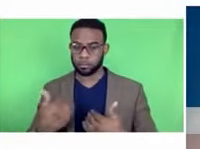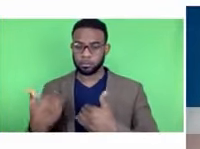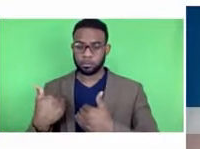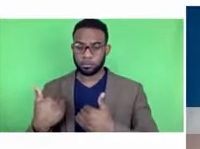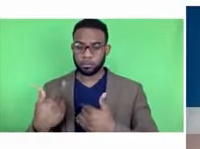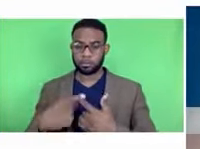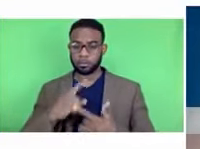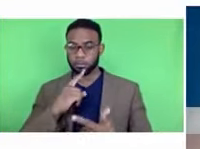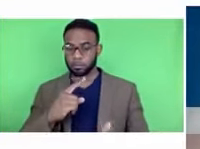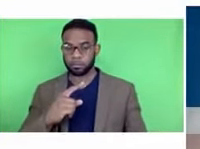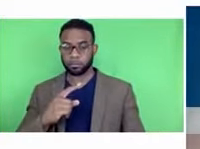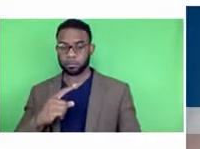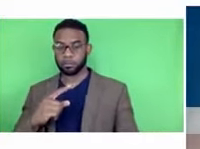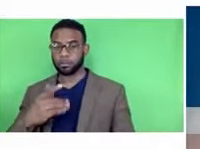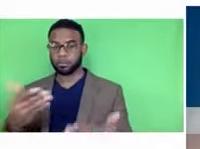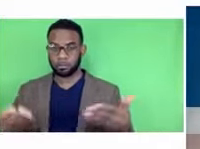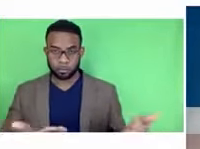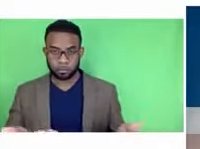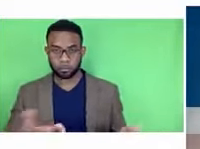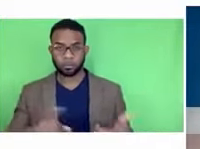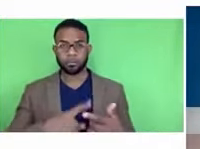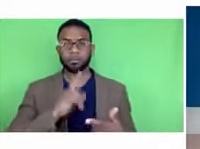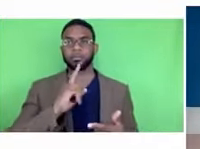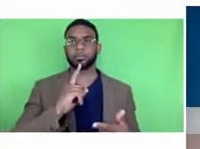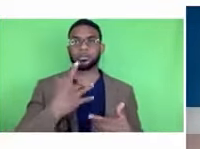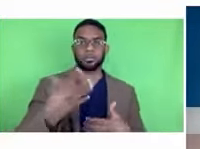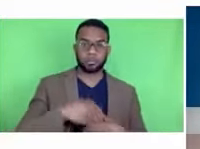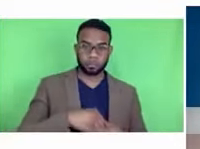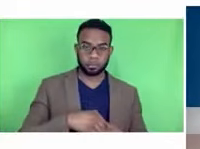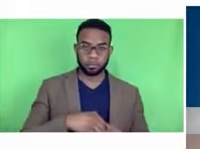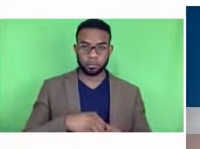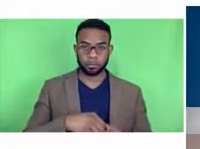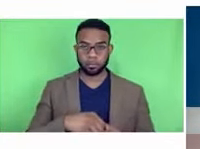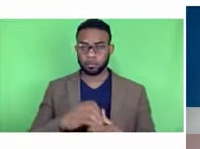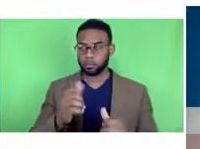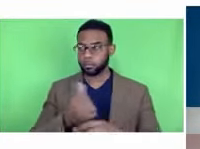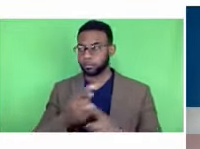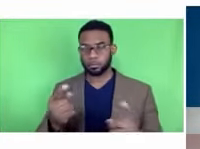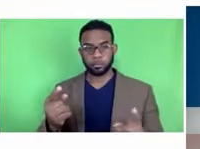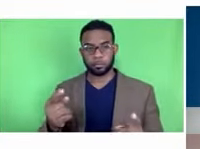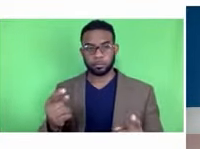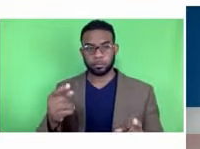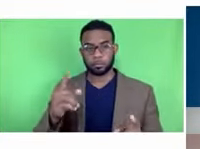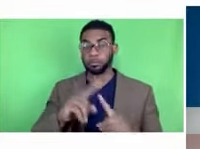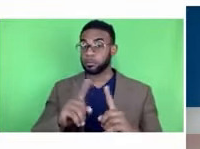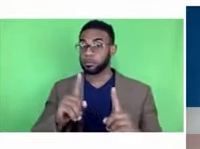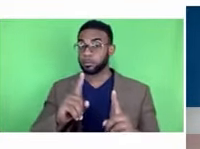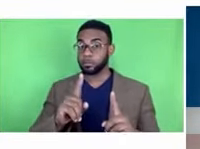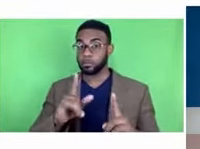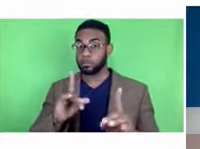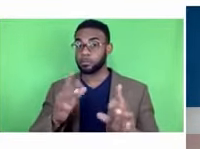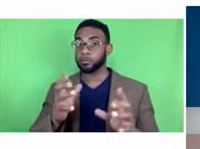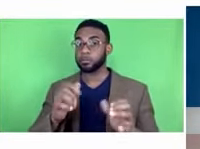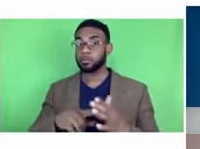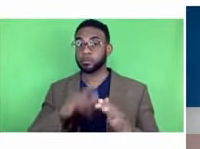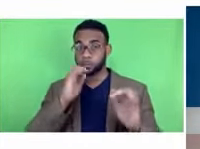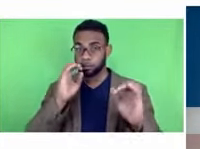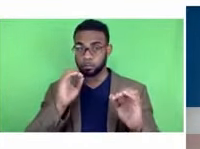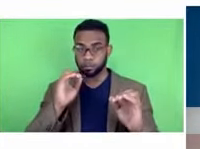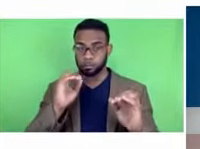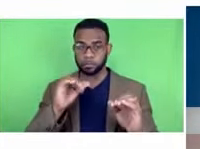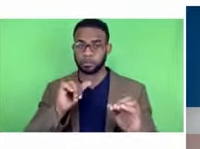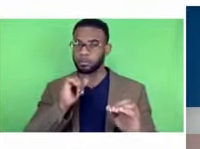be welcoming and to be, you know, inclusive of everybody. But ultimately, we do want this to be educational and